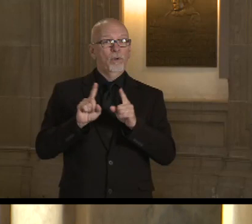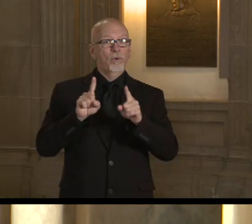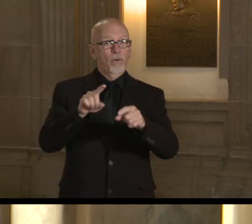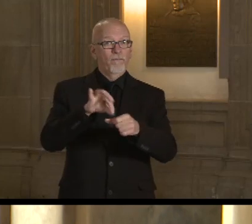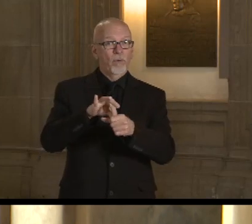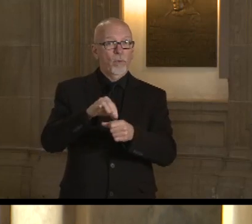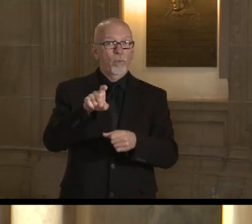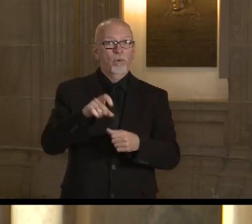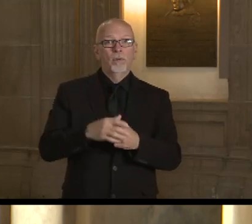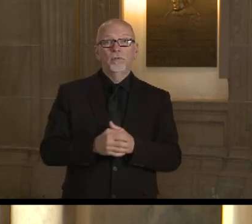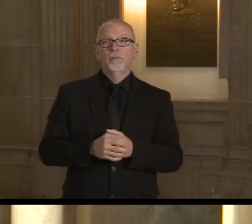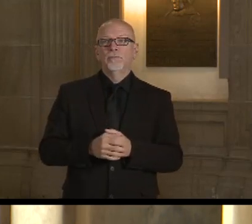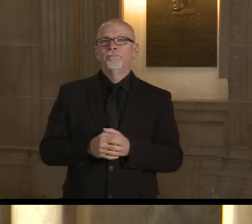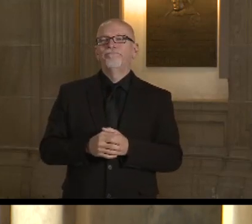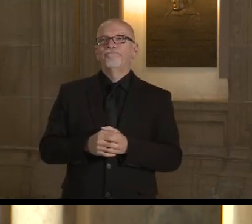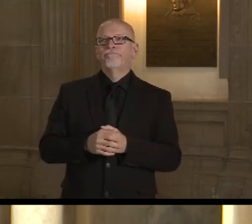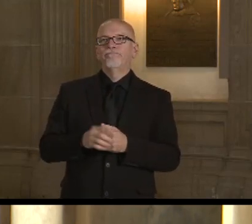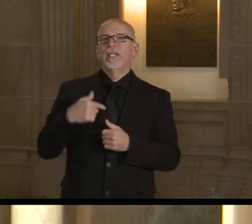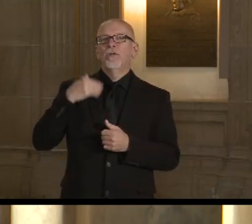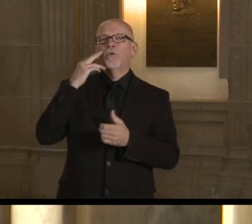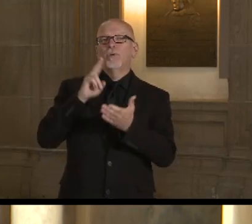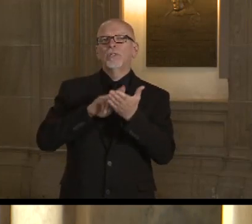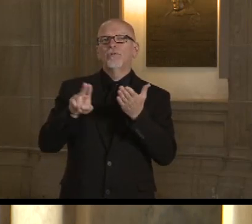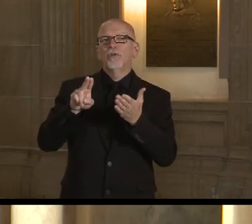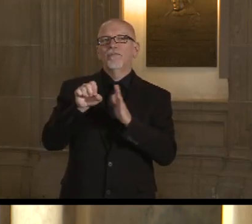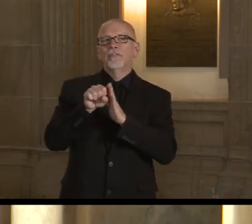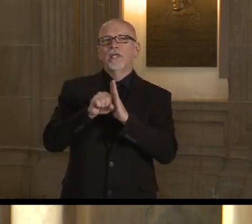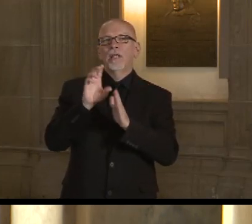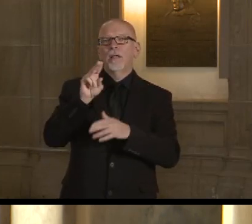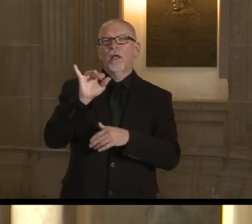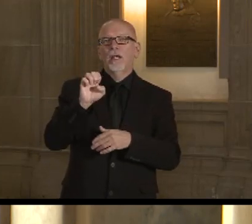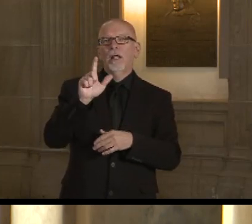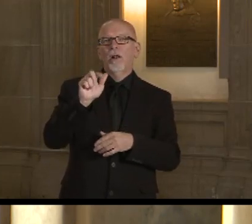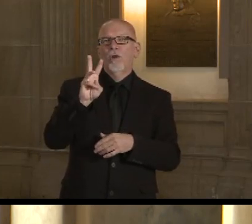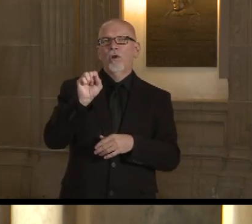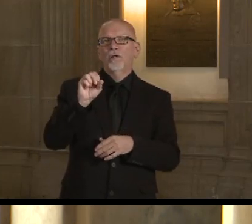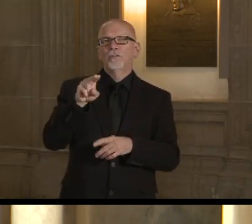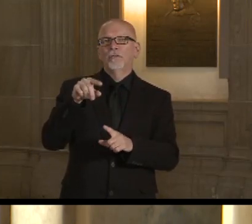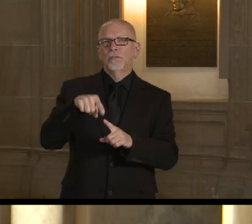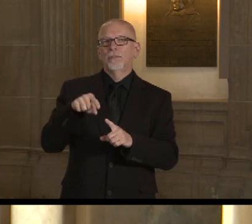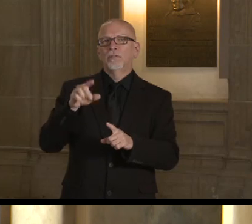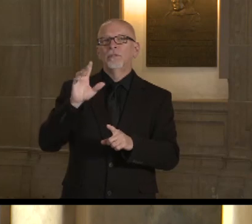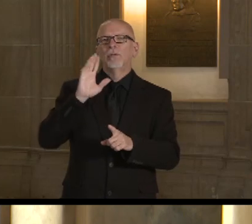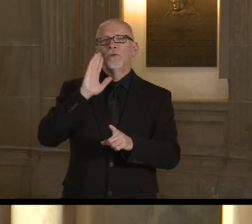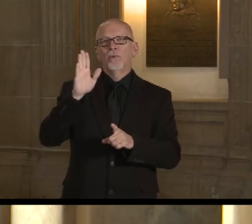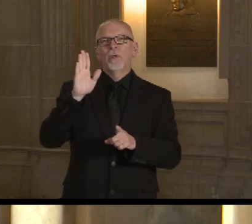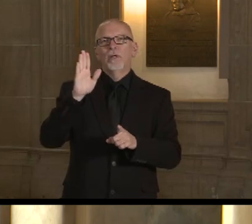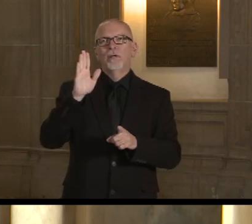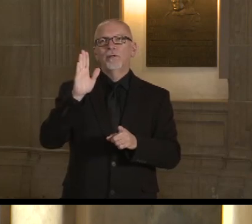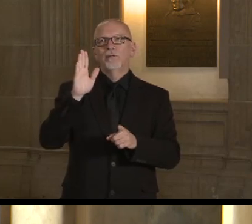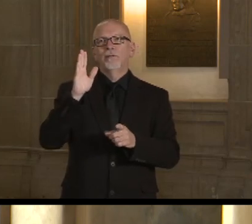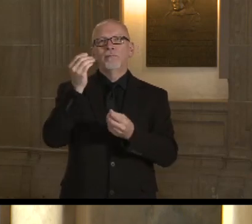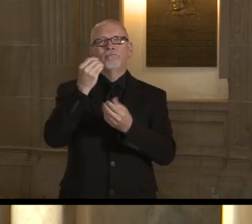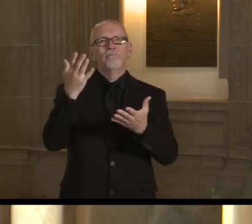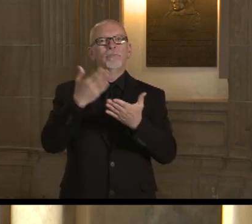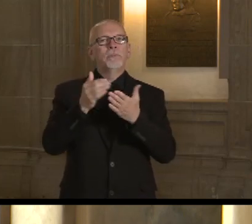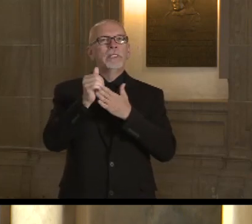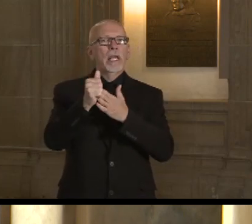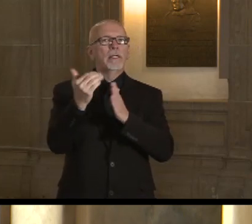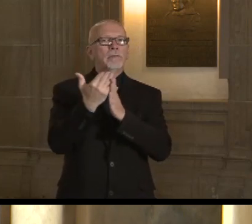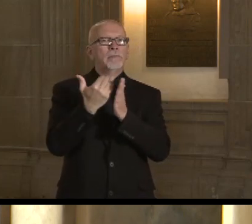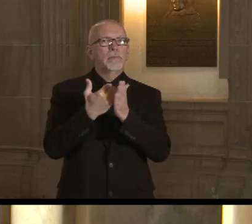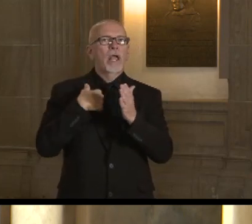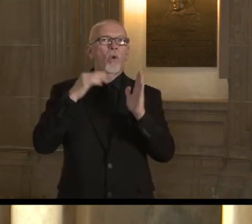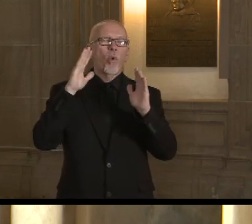vote? I know the Secretary of State, Connie Lawson, is going to put out some guidance that I hope